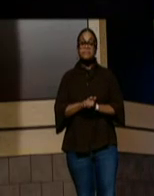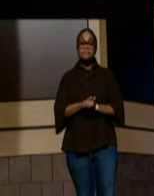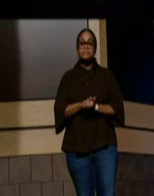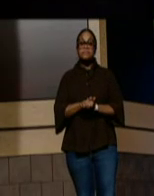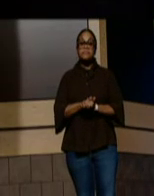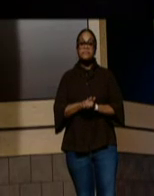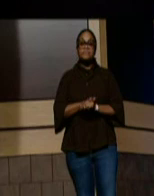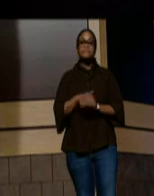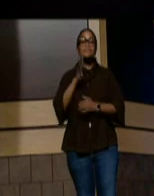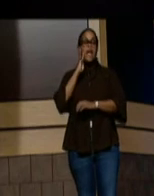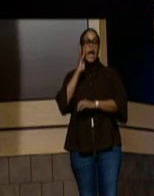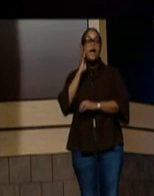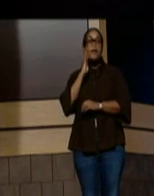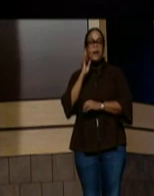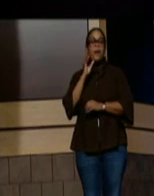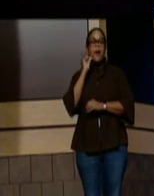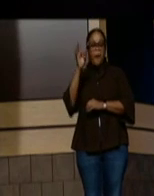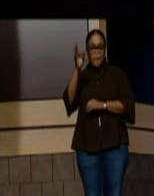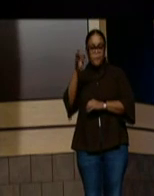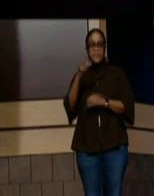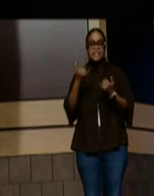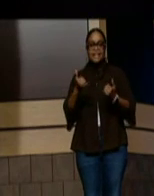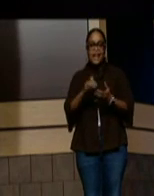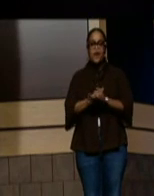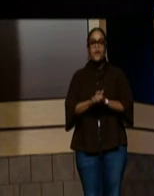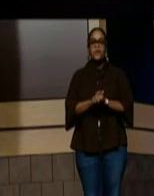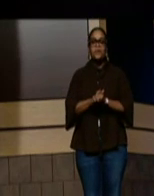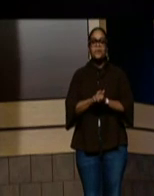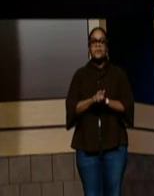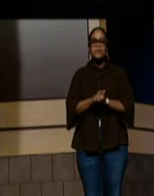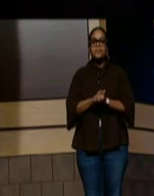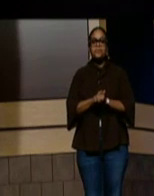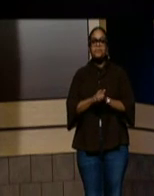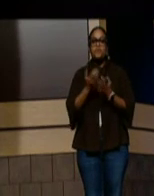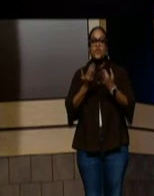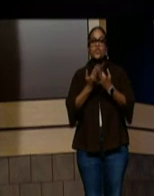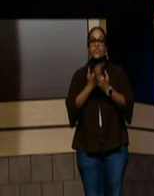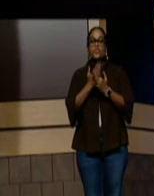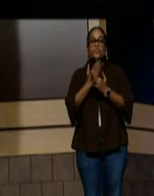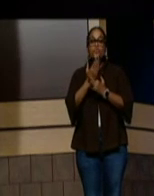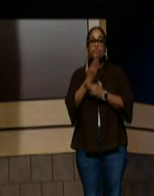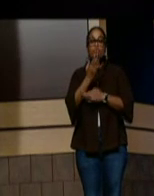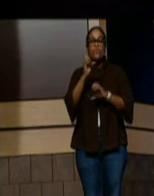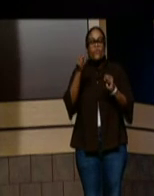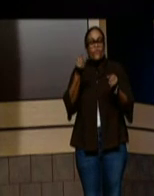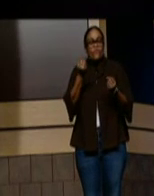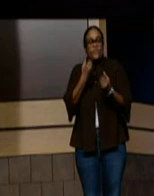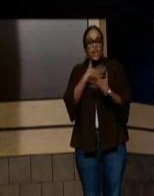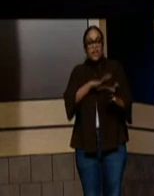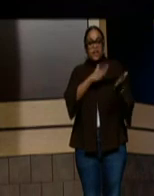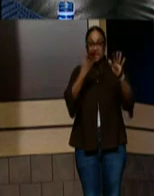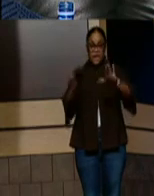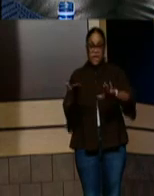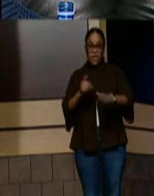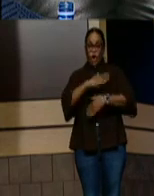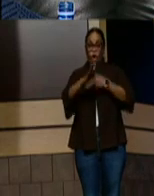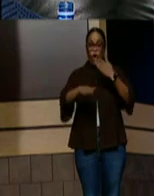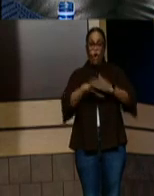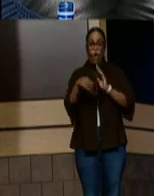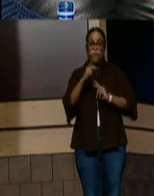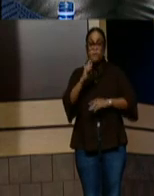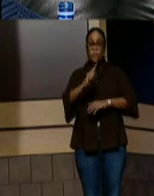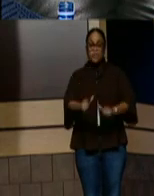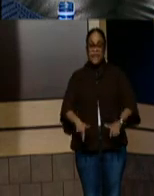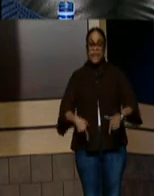I'm preaching now. I shouldn't be doing this. But he said, through fear of death, all their lifetime they were subject to